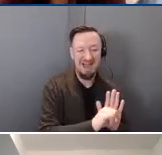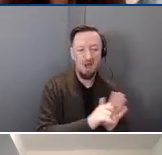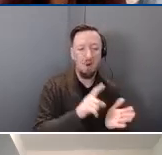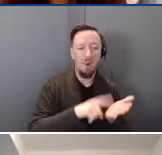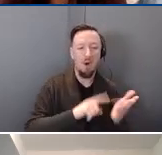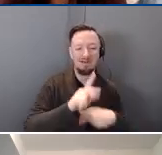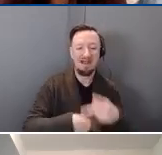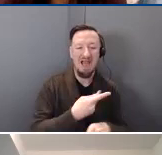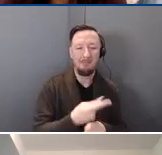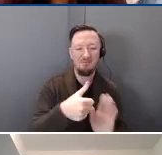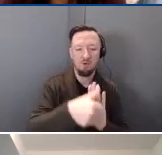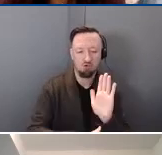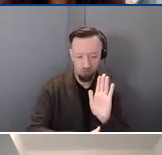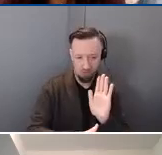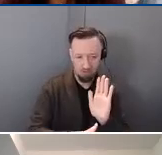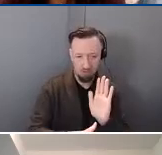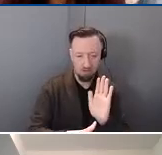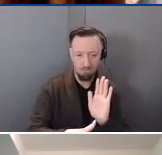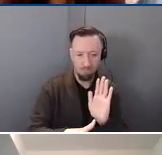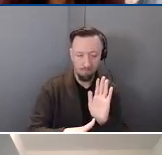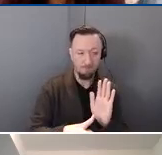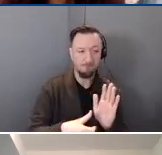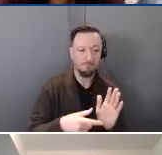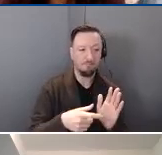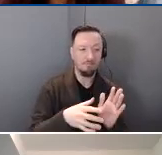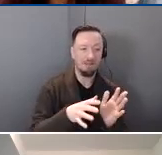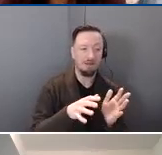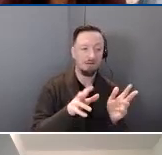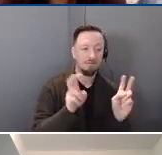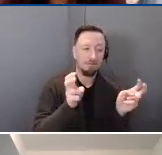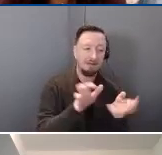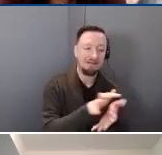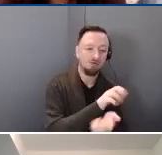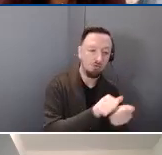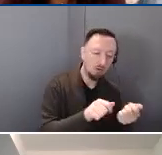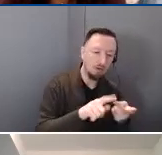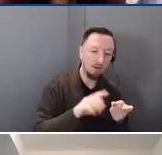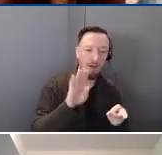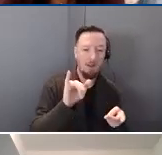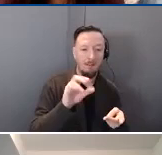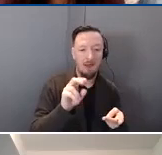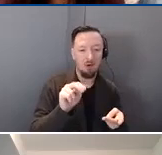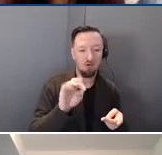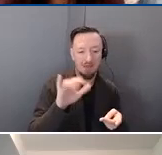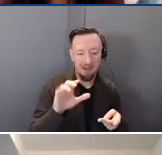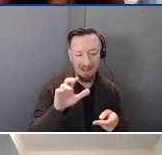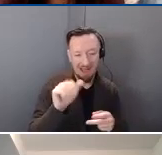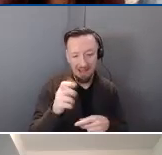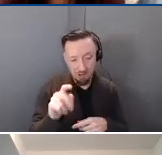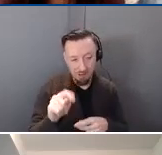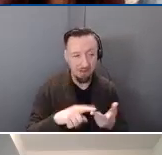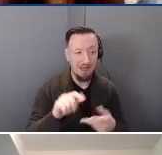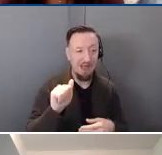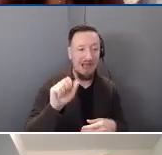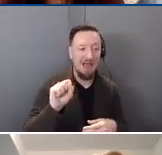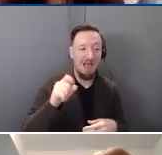procedure that's being performed, whether it's, a destruction procedure by a neurolytic agent, if it's drainage or